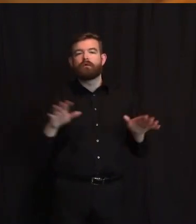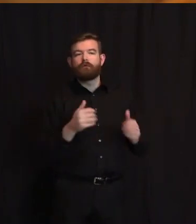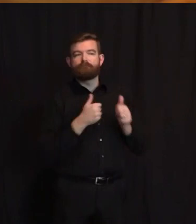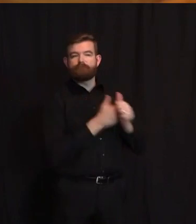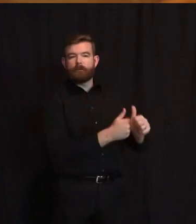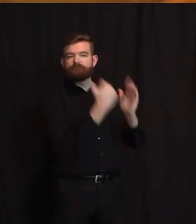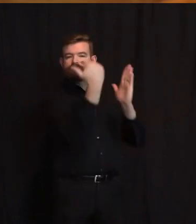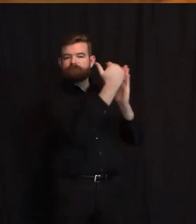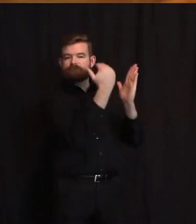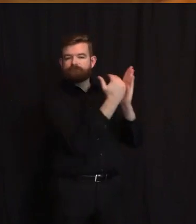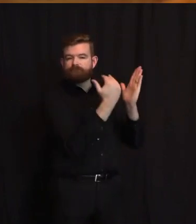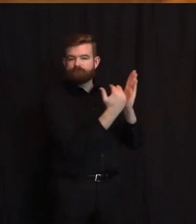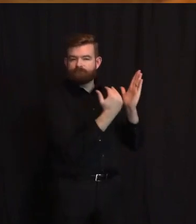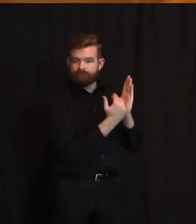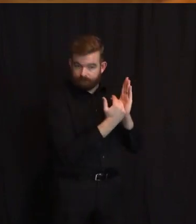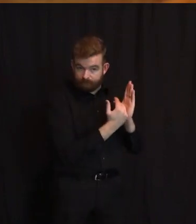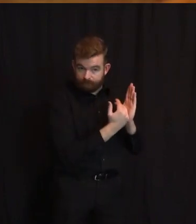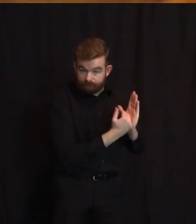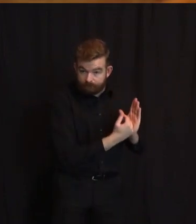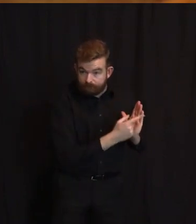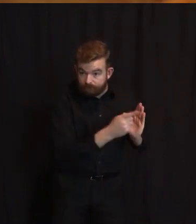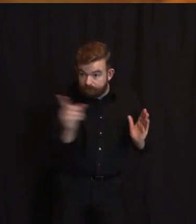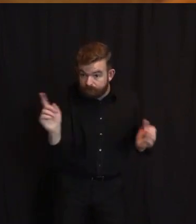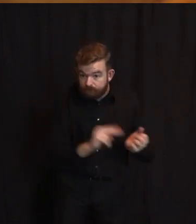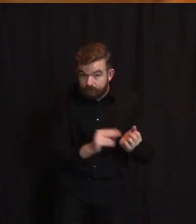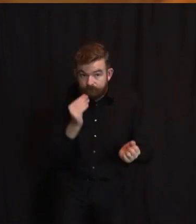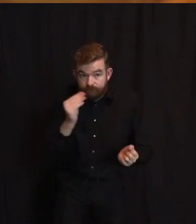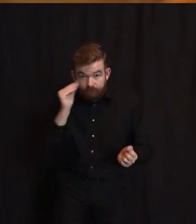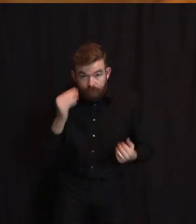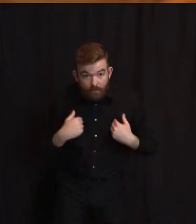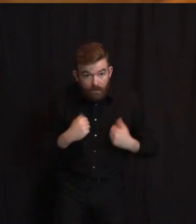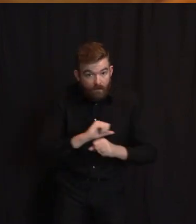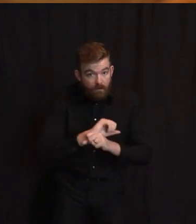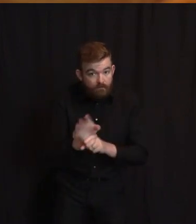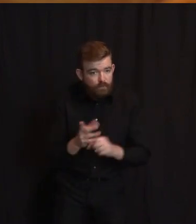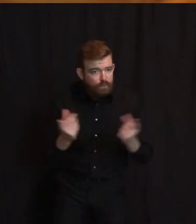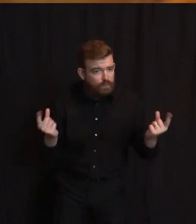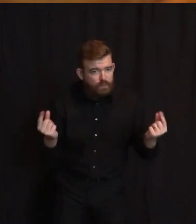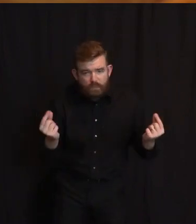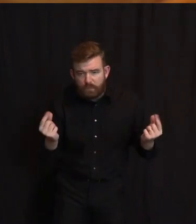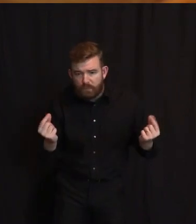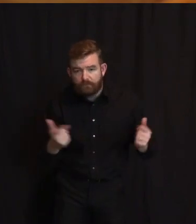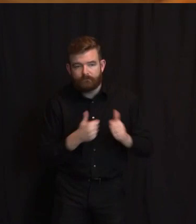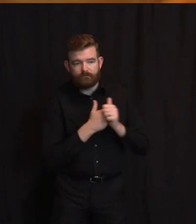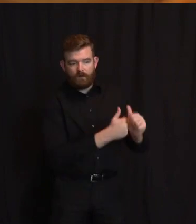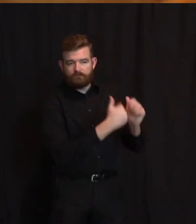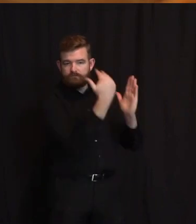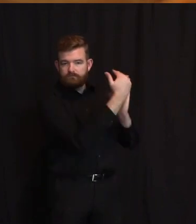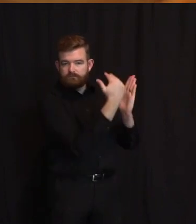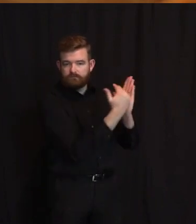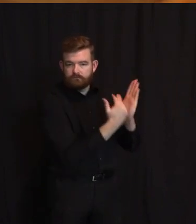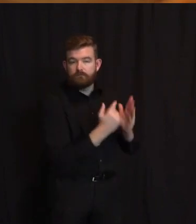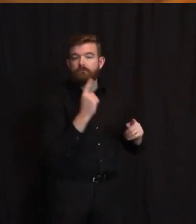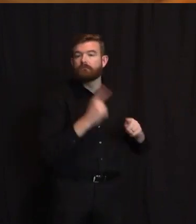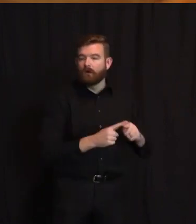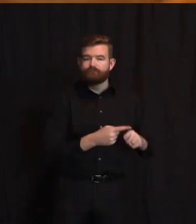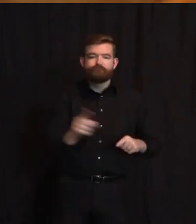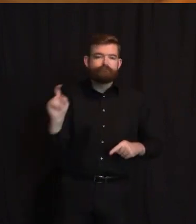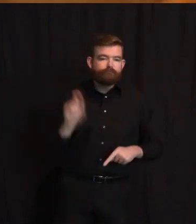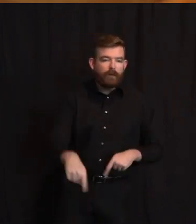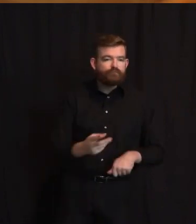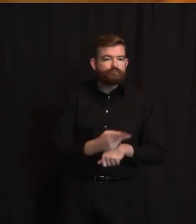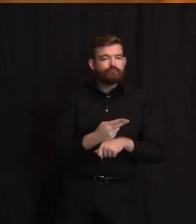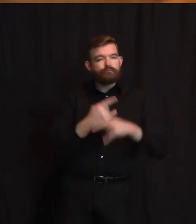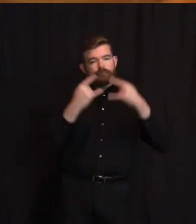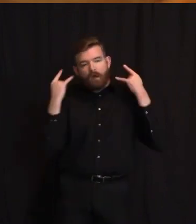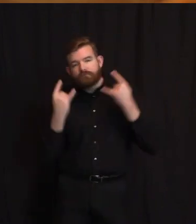that can care for residents while implementing all of the infection control protocols, including but not limited to cohorting